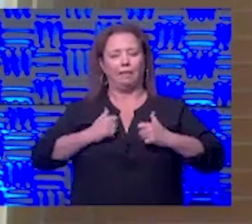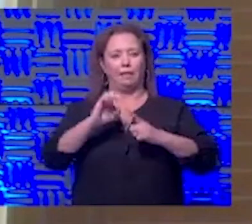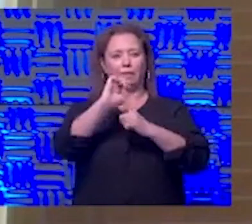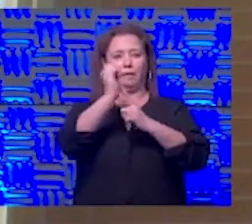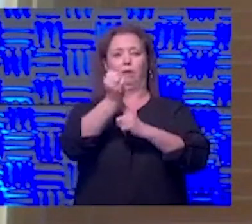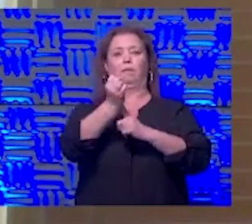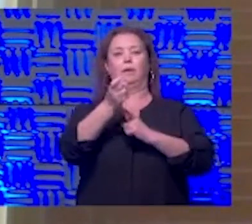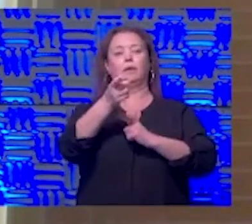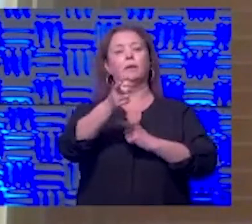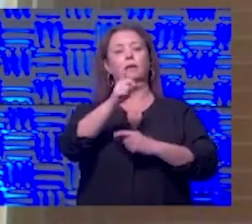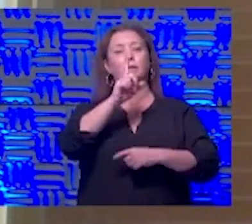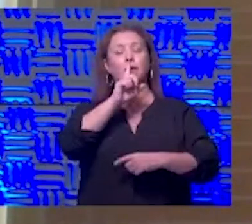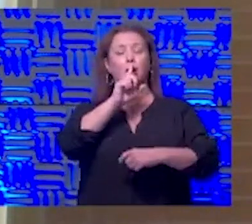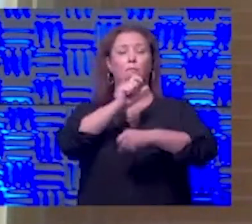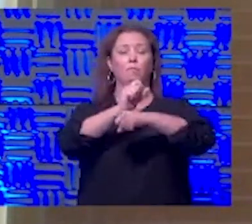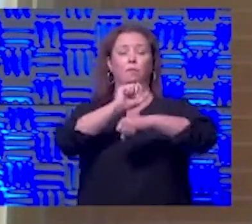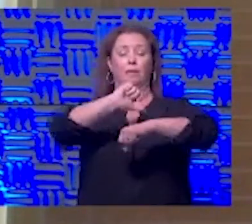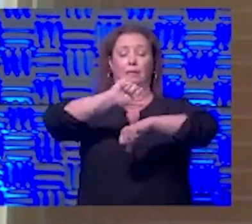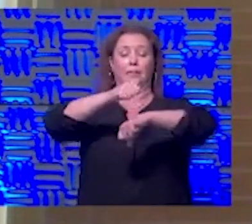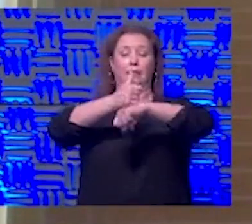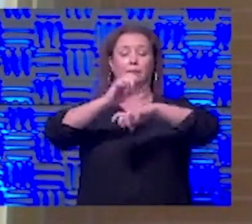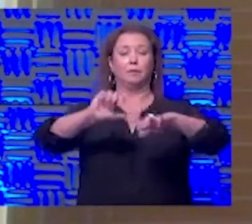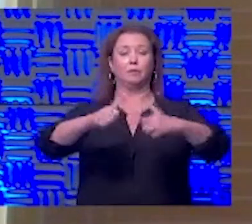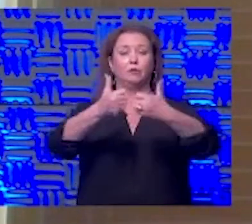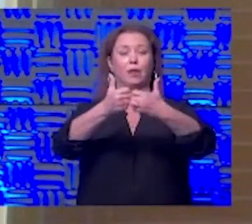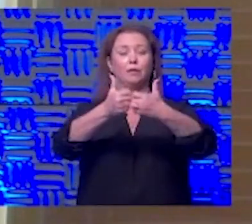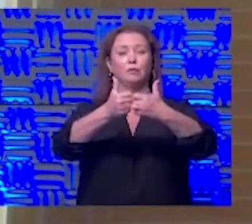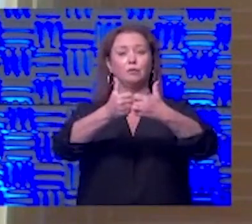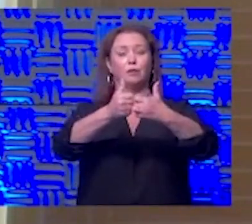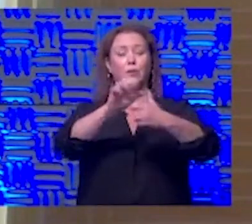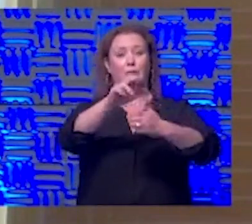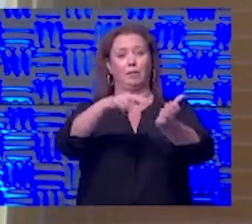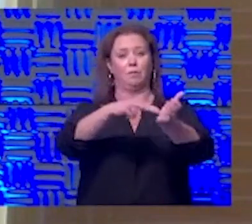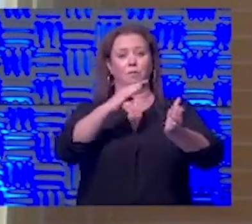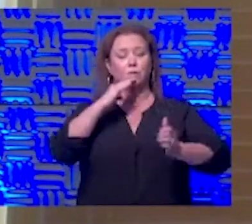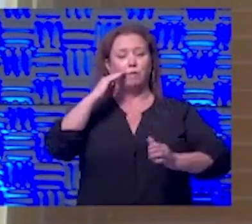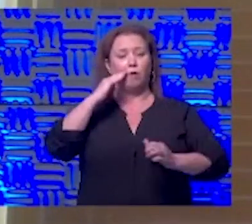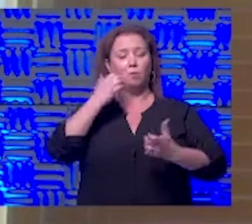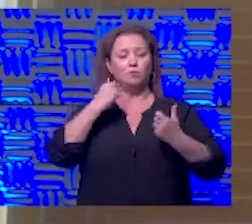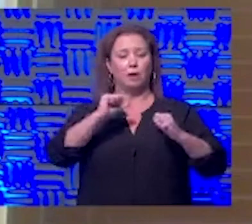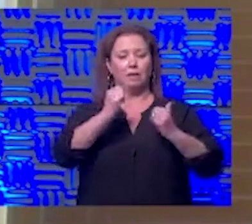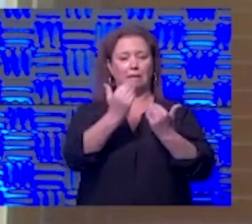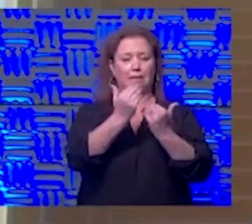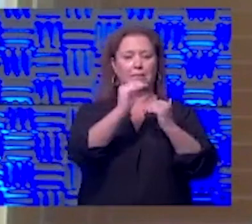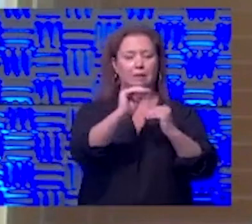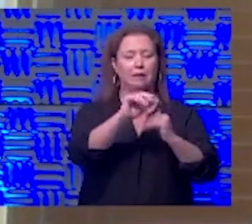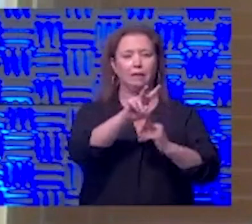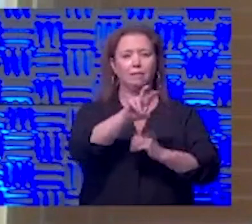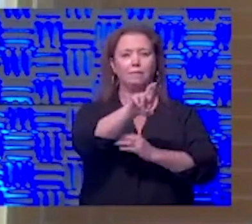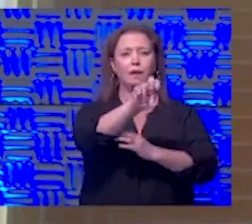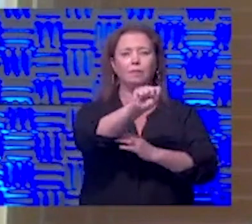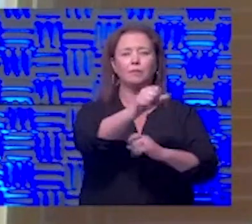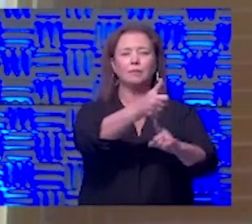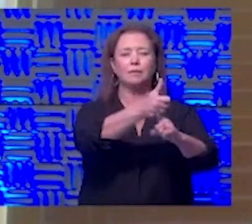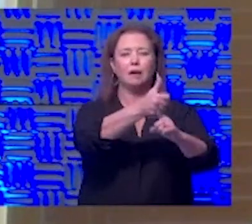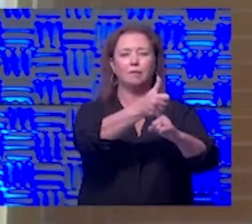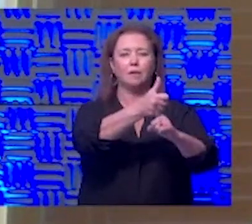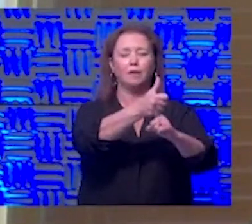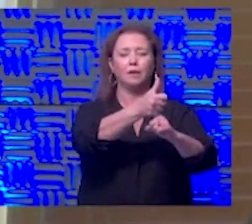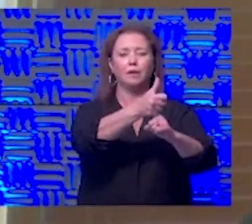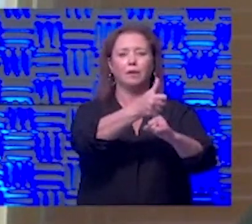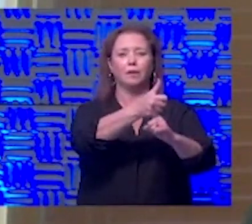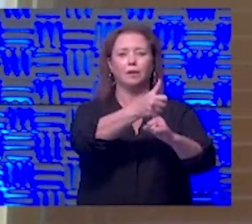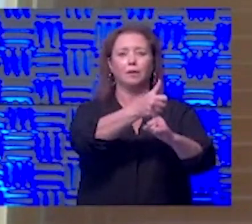least partially also sets up the challenge within the facility of containing the virus amongst